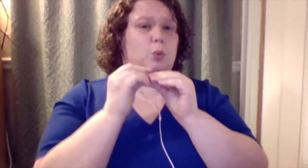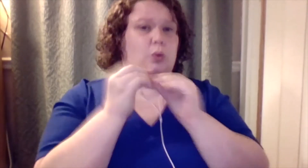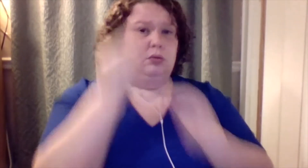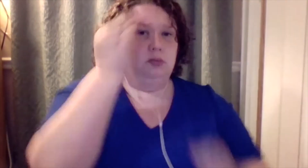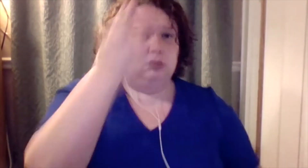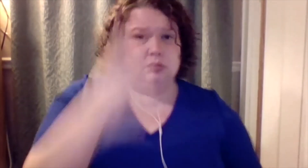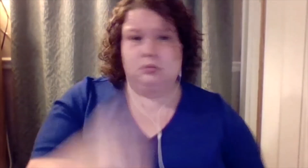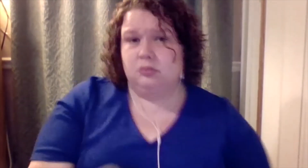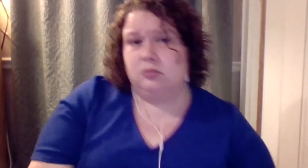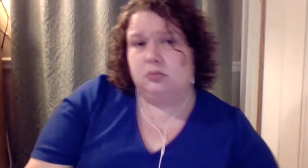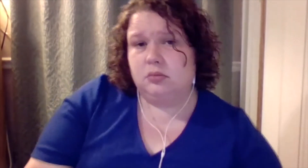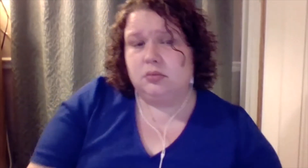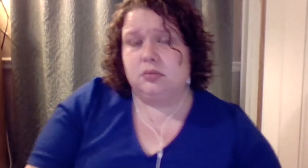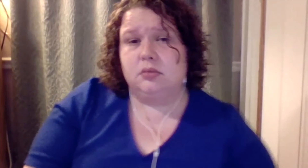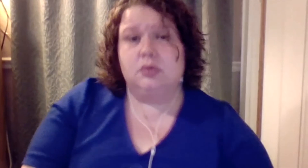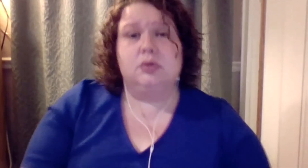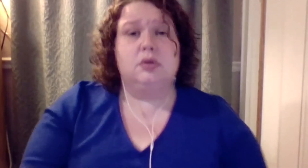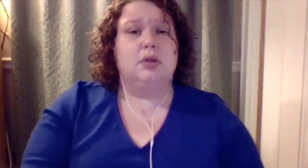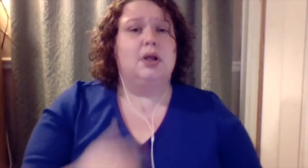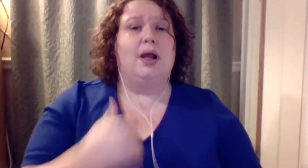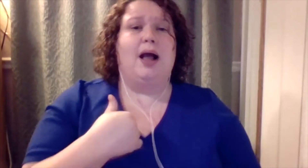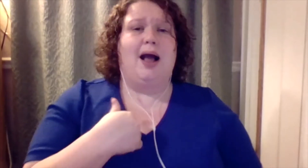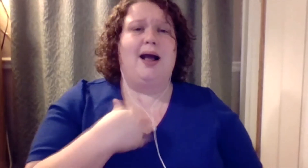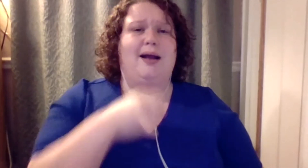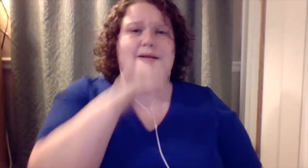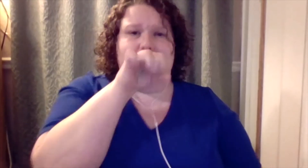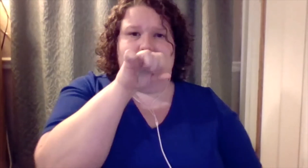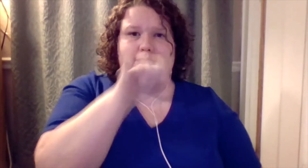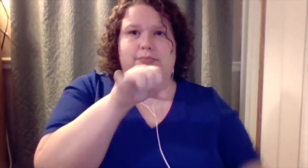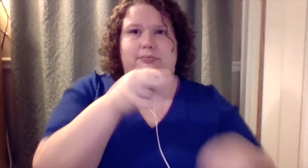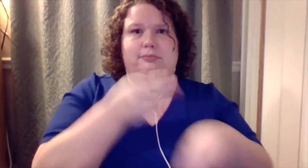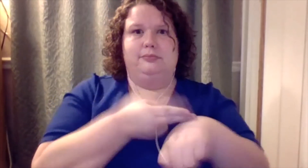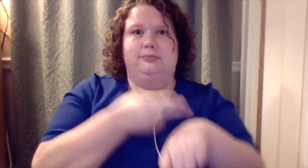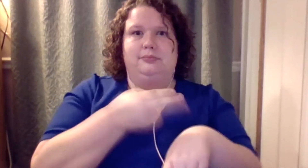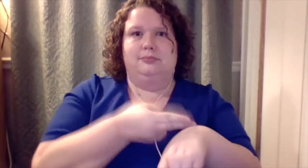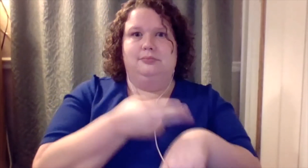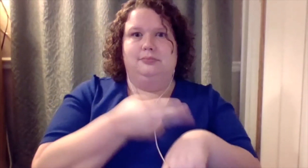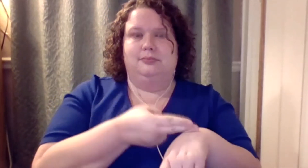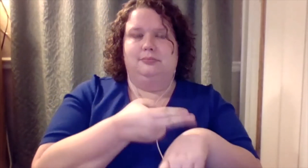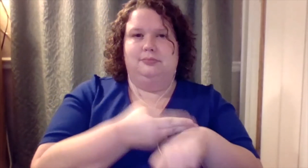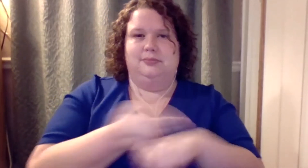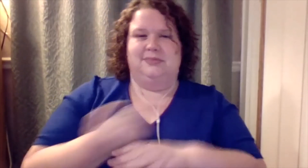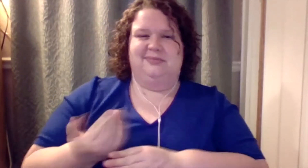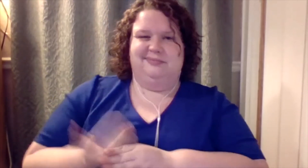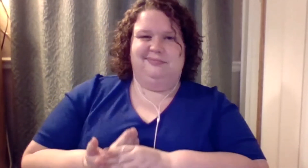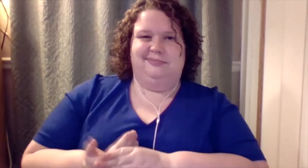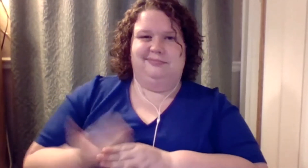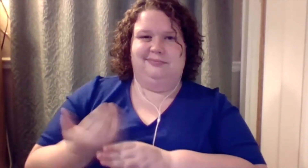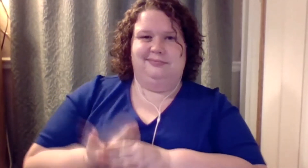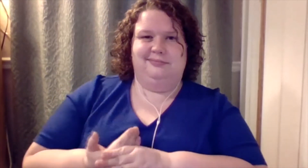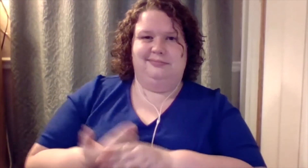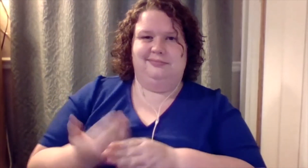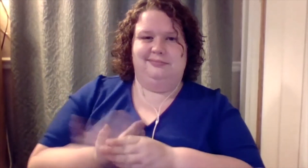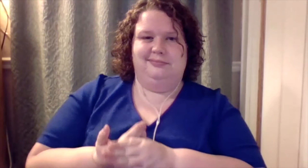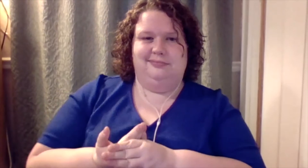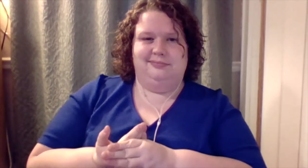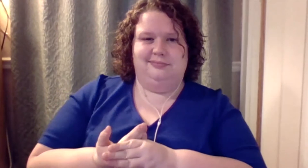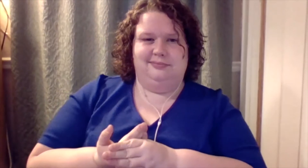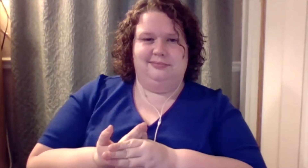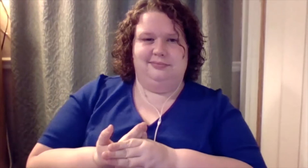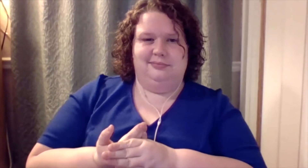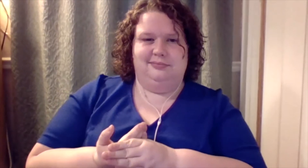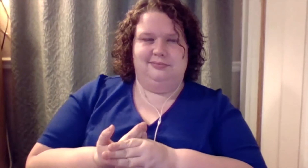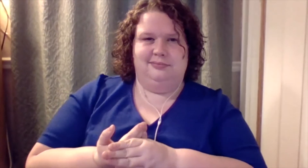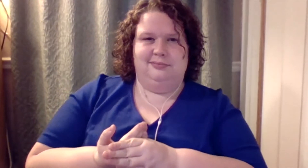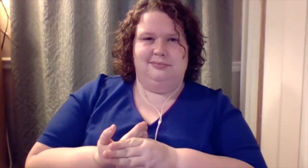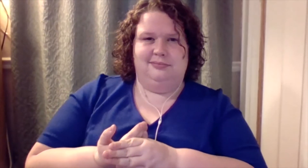such a love for history. Really bothers me that we have a culture of